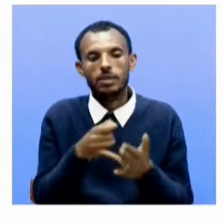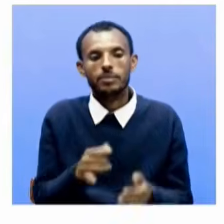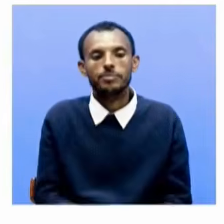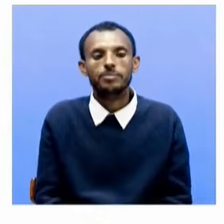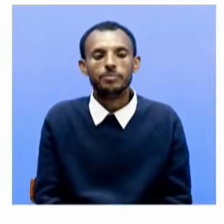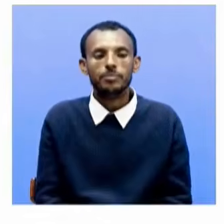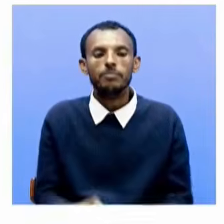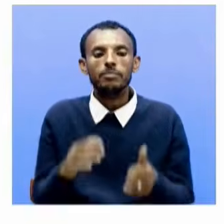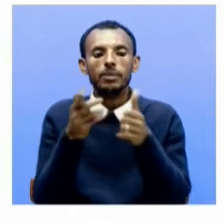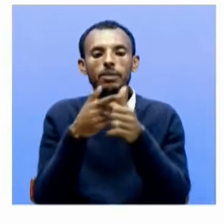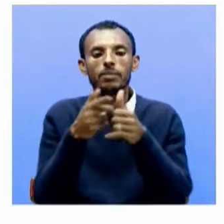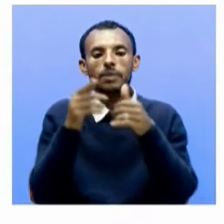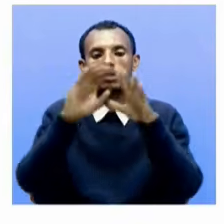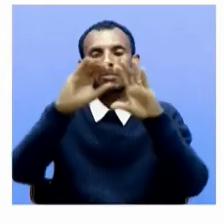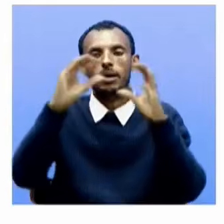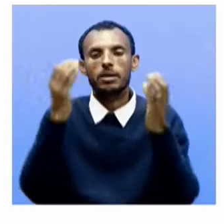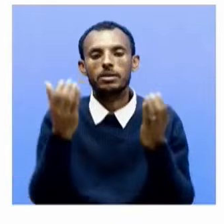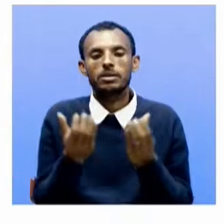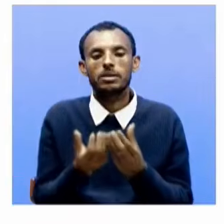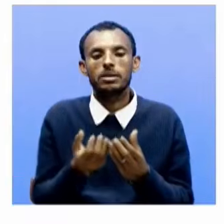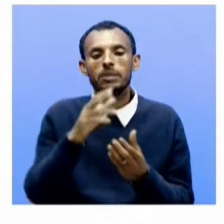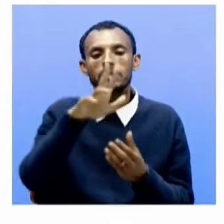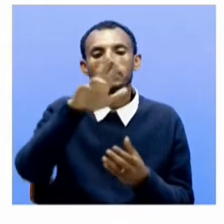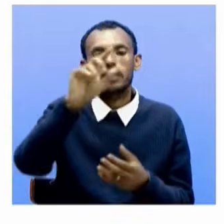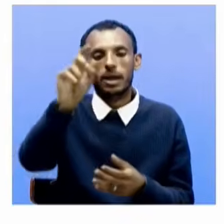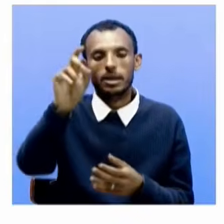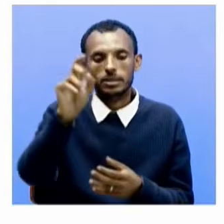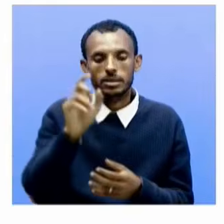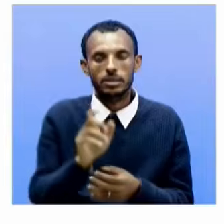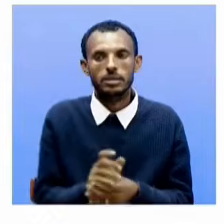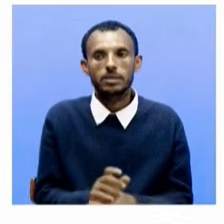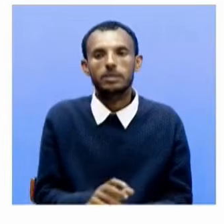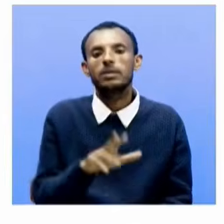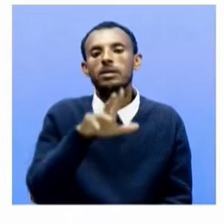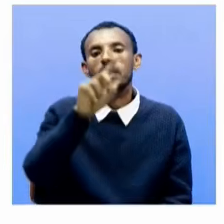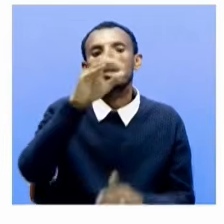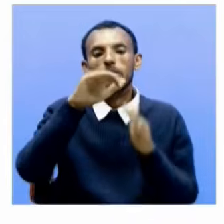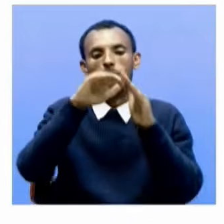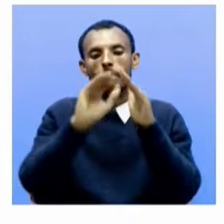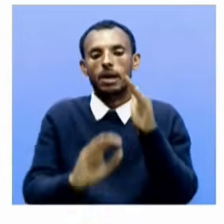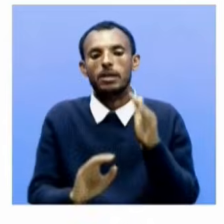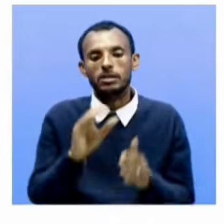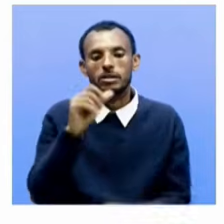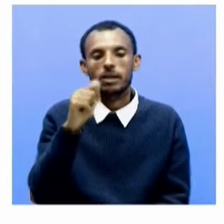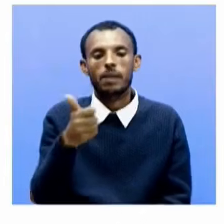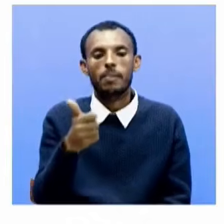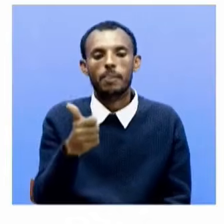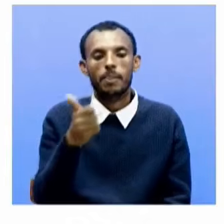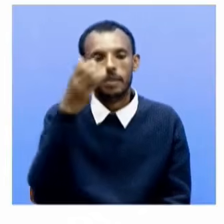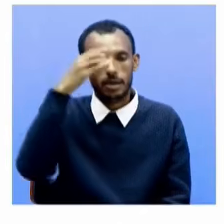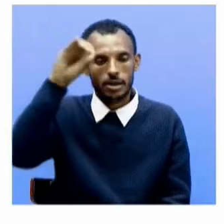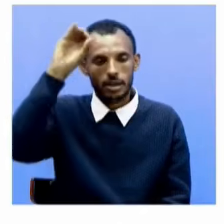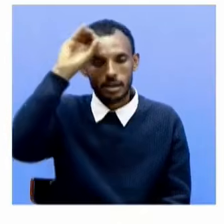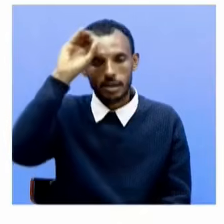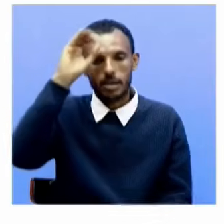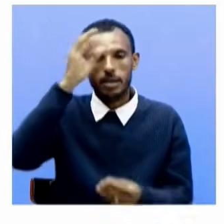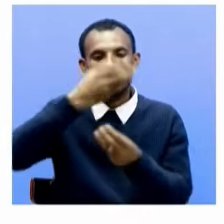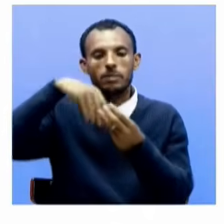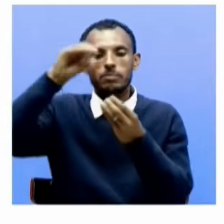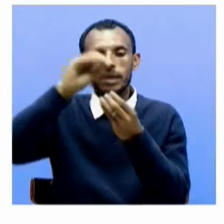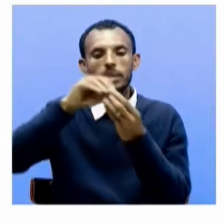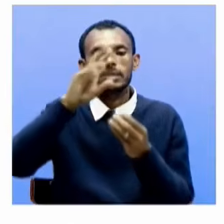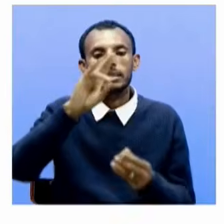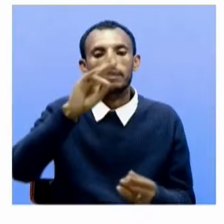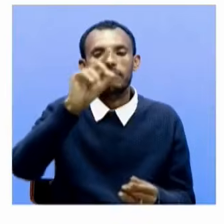The first part, 3x minus 10 degree plus